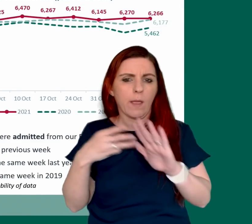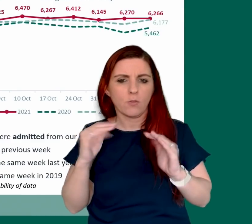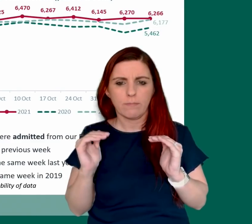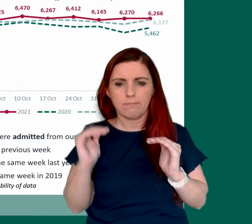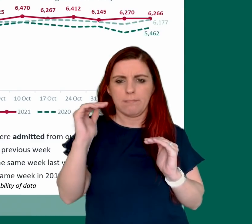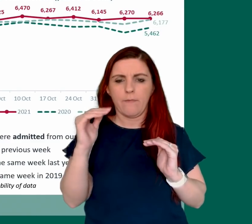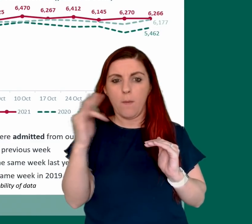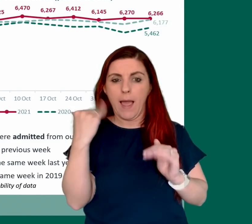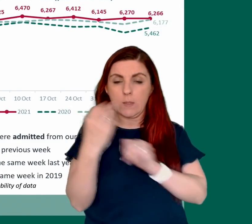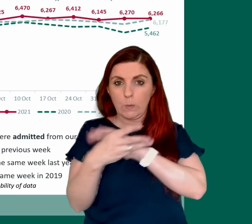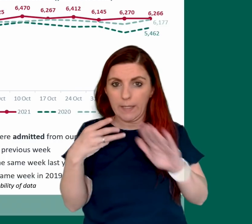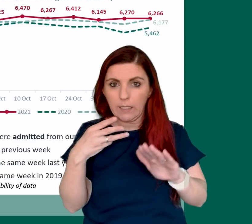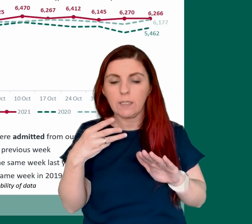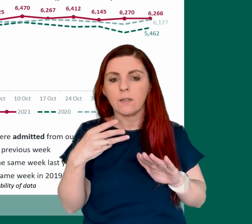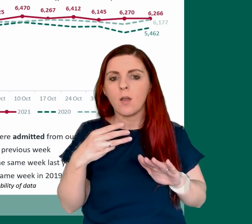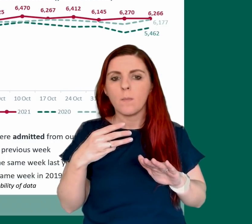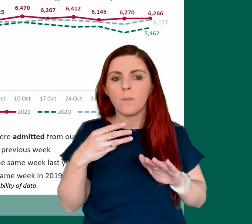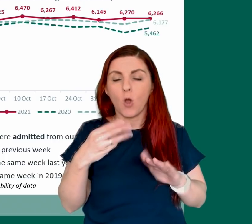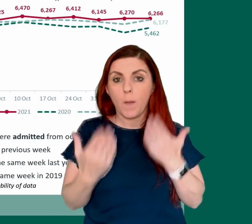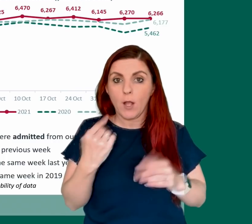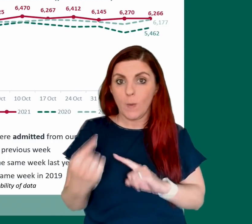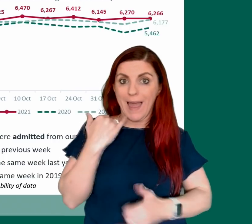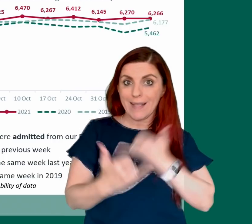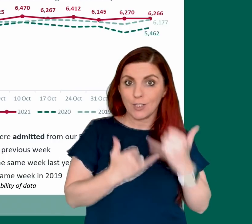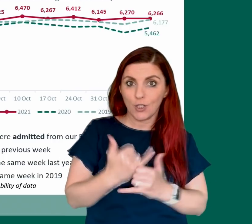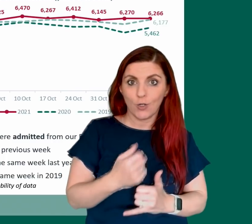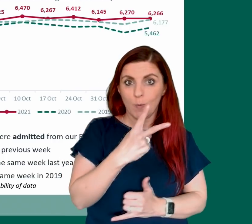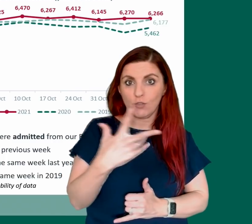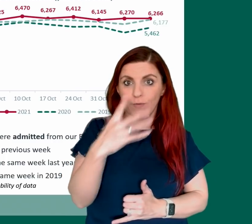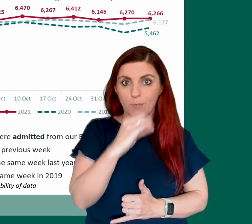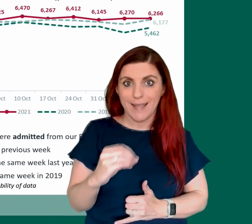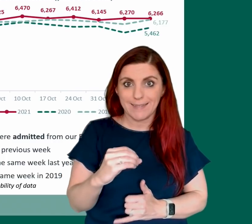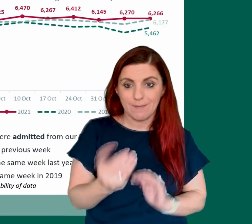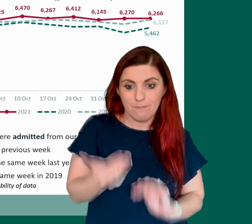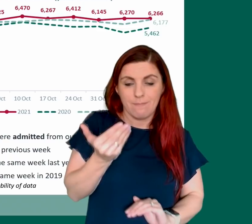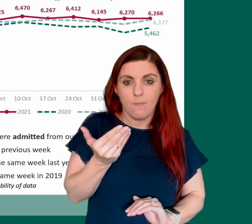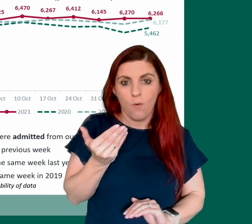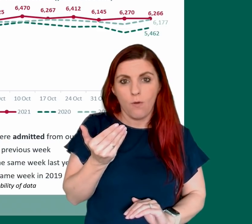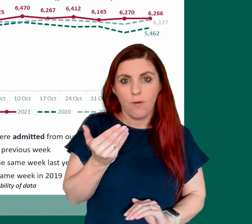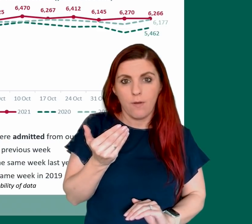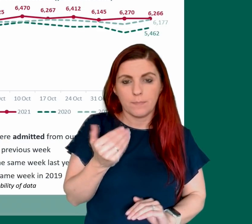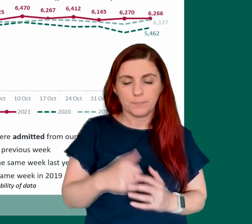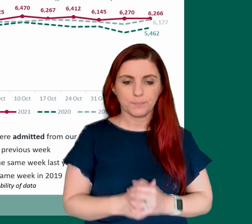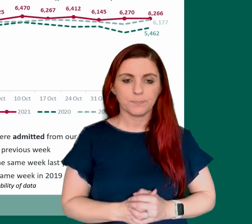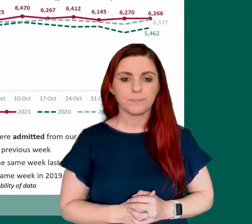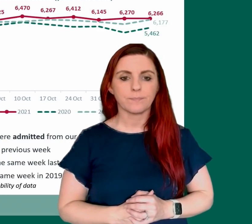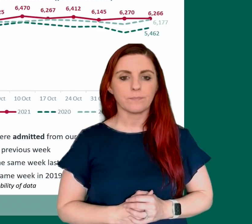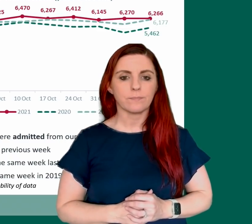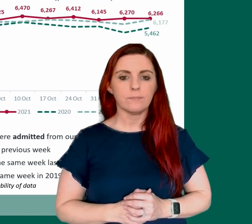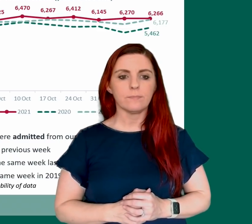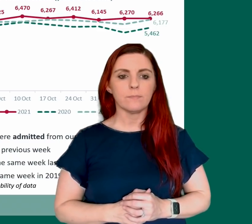week, 1.4%, but up 23.5% on the same week last year, and up 3% on the same week in